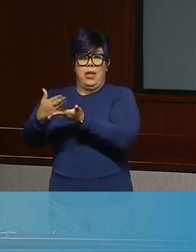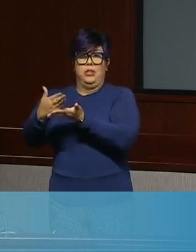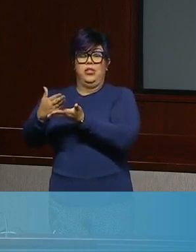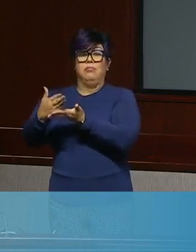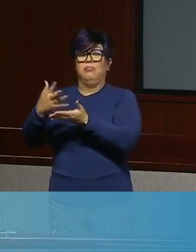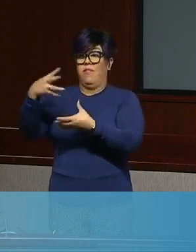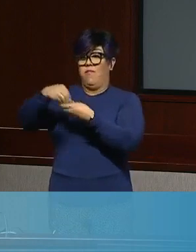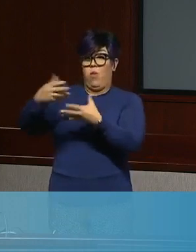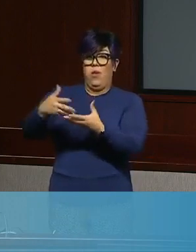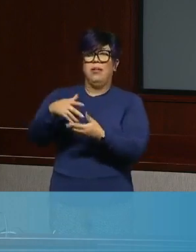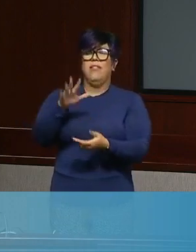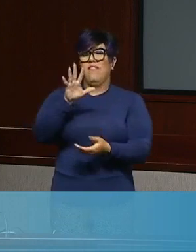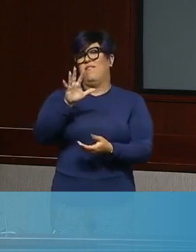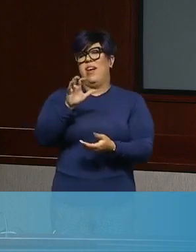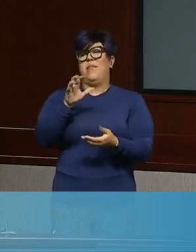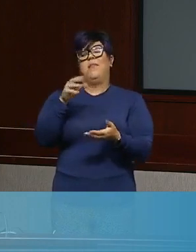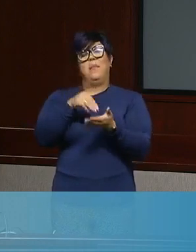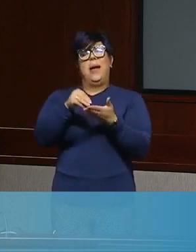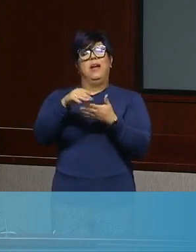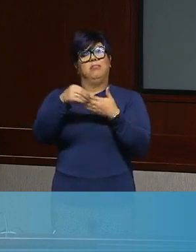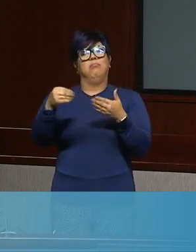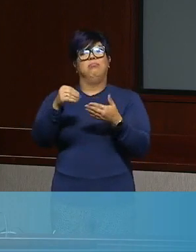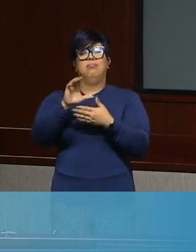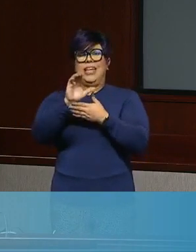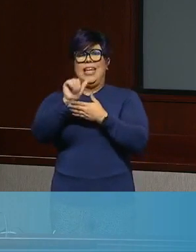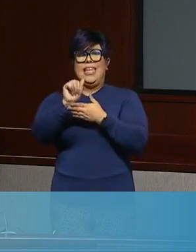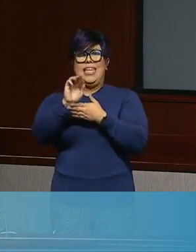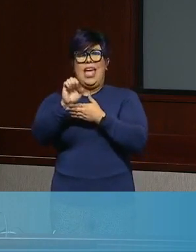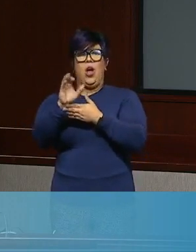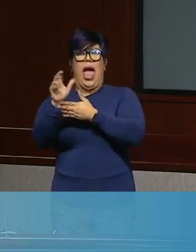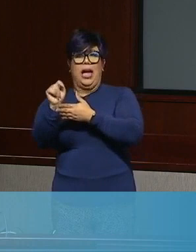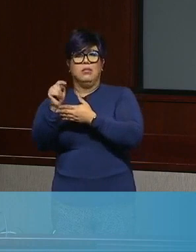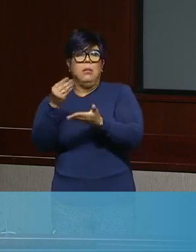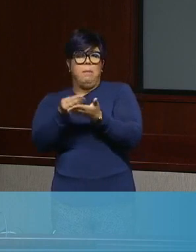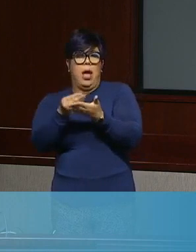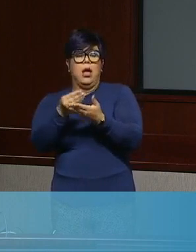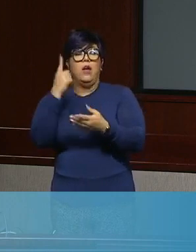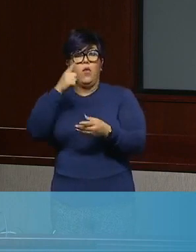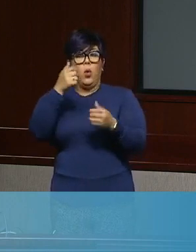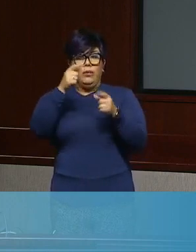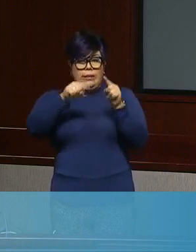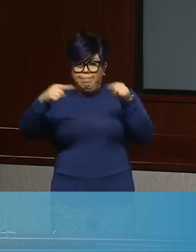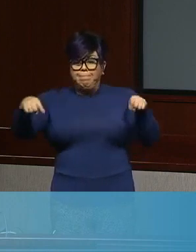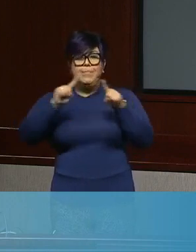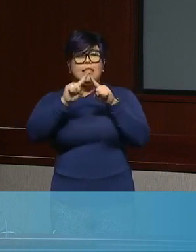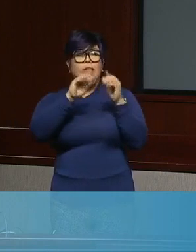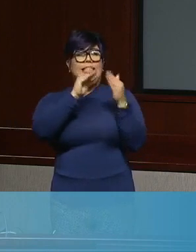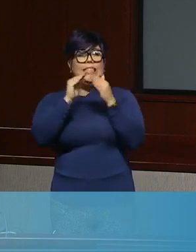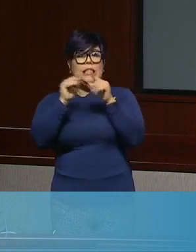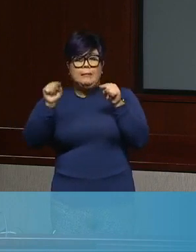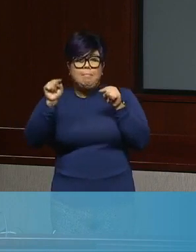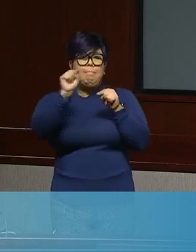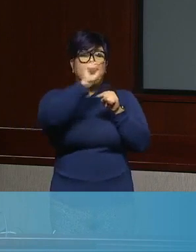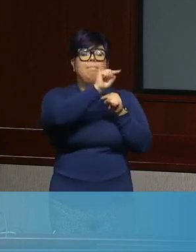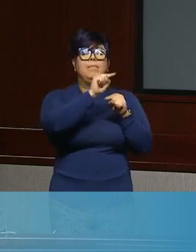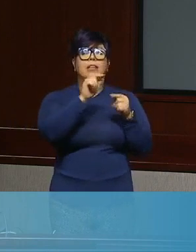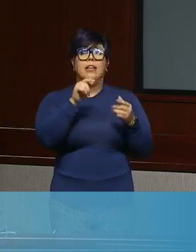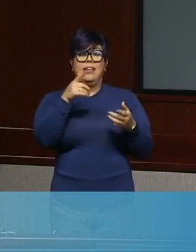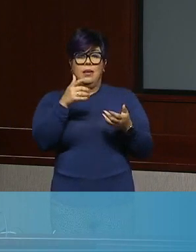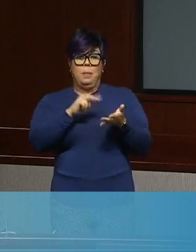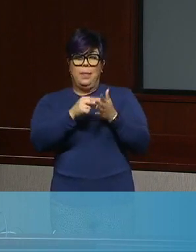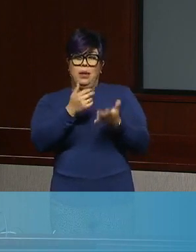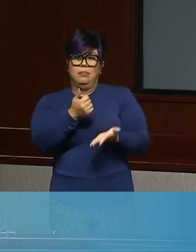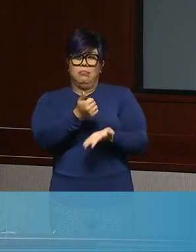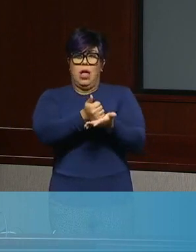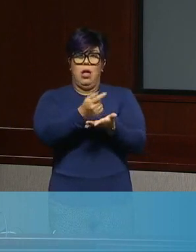in CARES Act COVID-19 relief funding for cities, and for those cities to address public health, public safety,